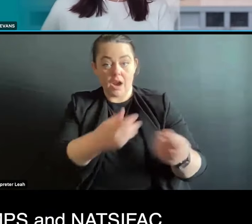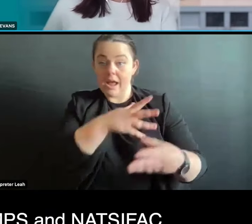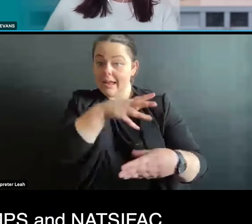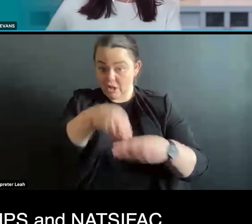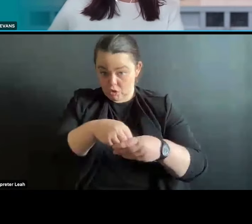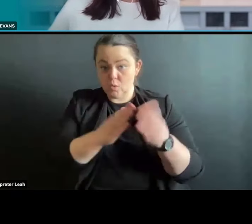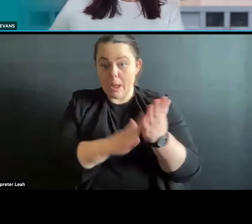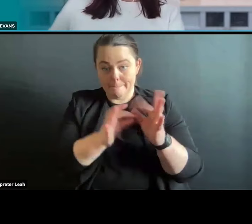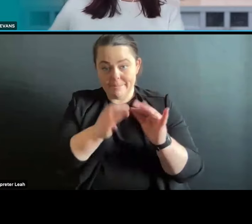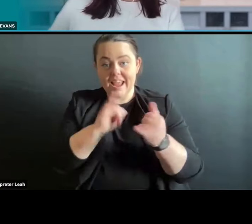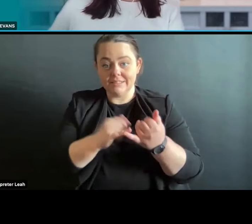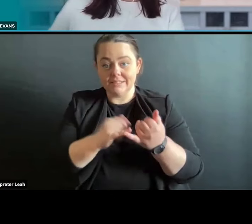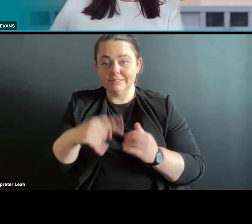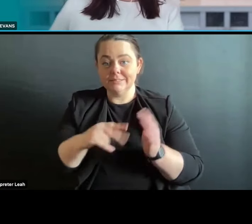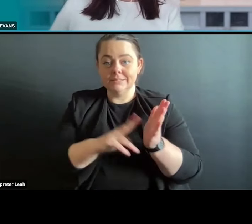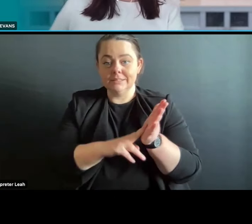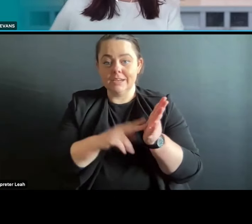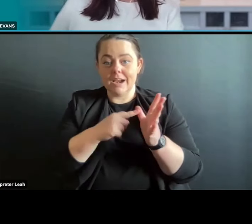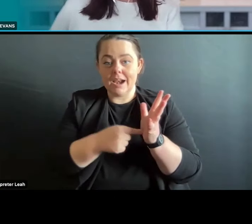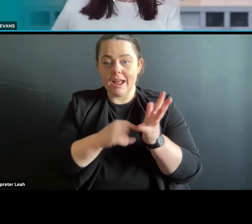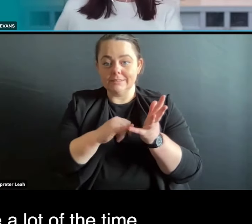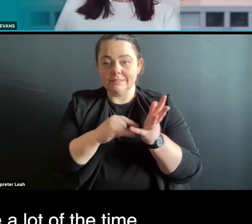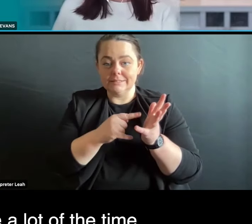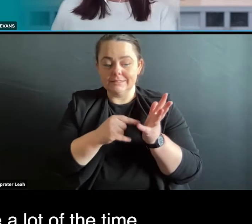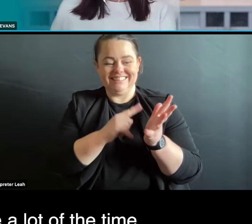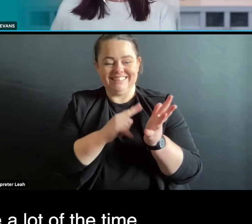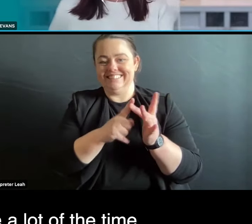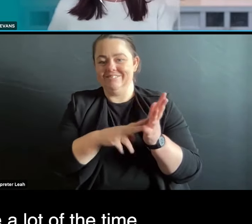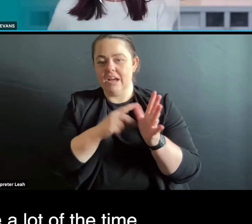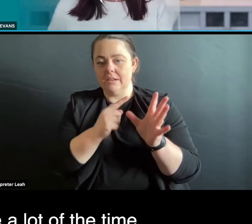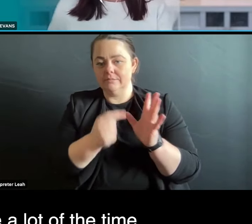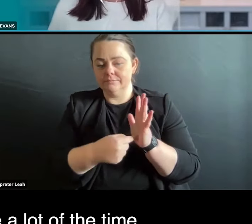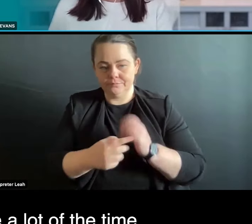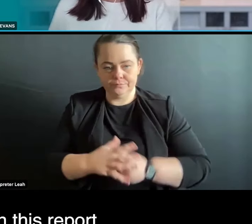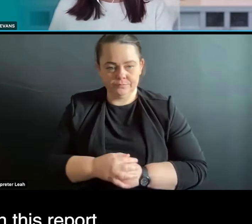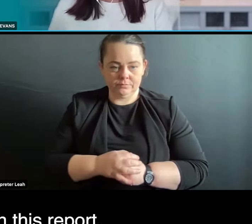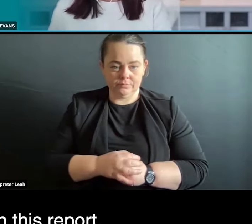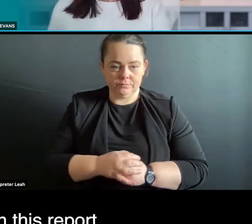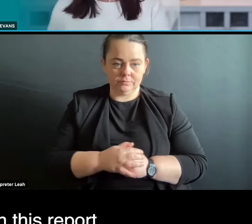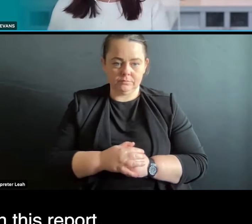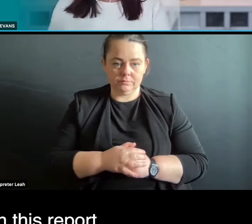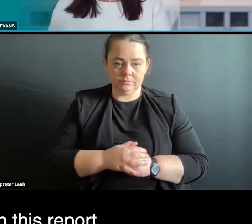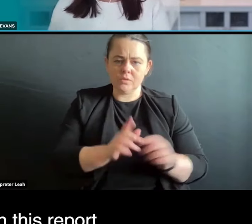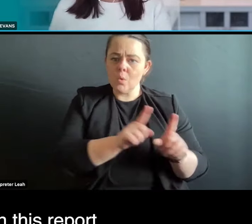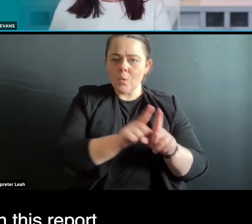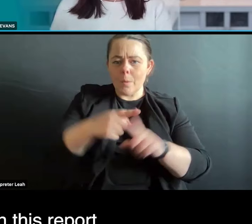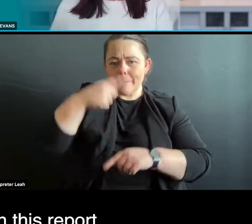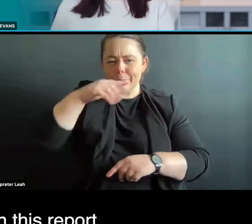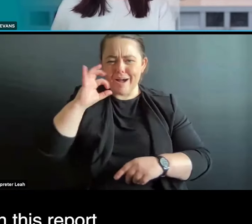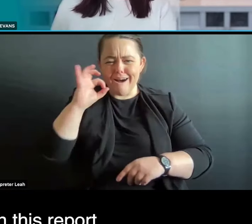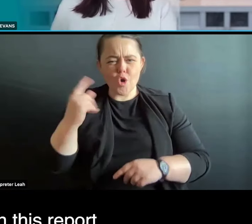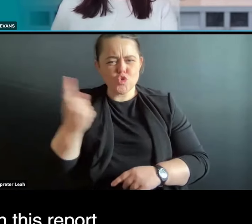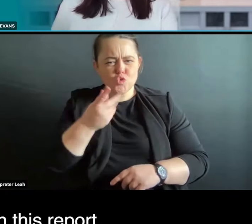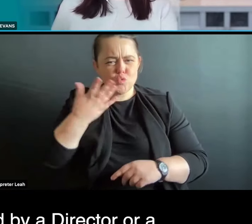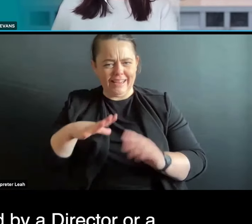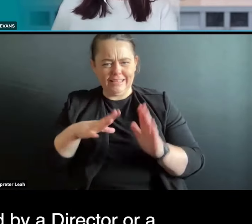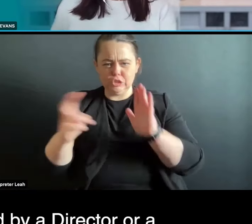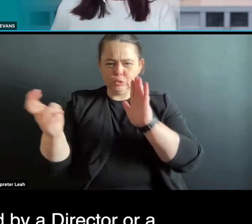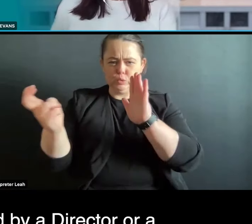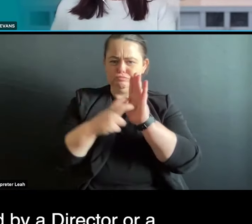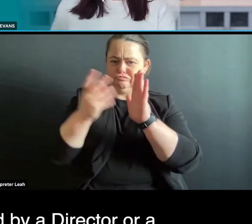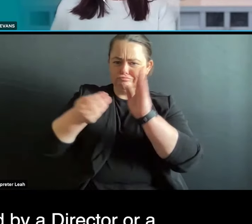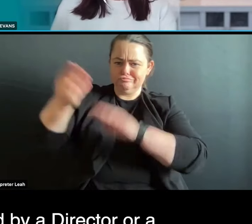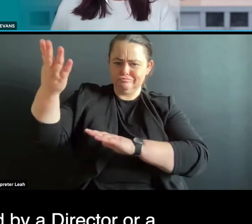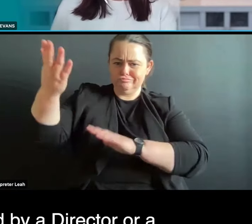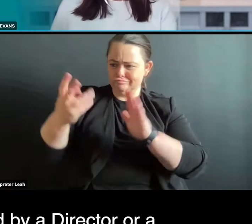and NATCFAC. The other question we receive a lot of the time is who needs to sign off on this report? So the report